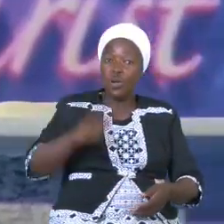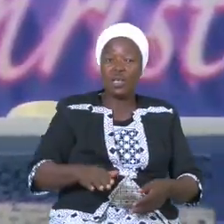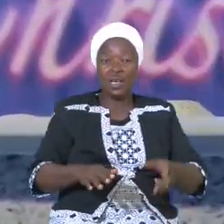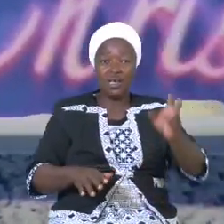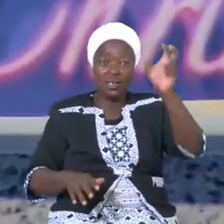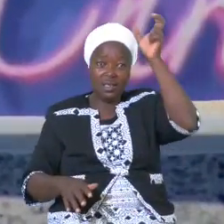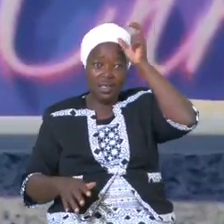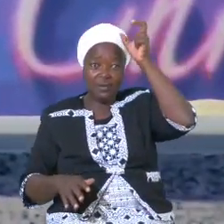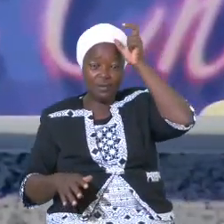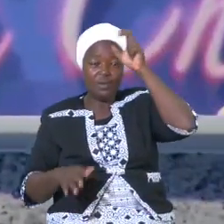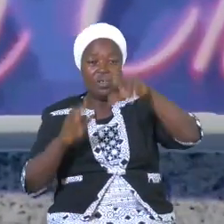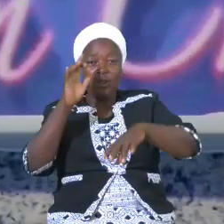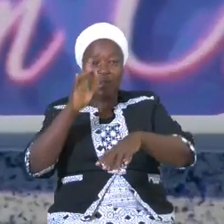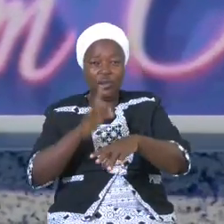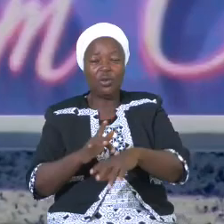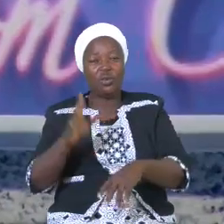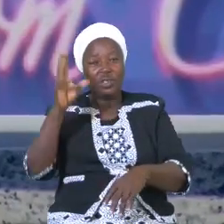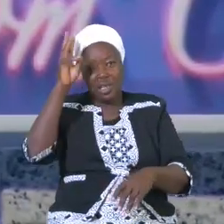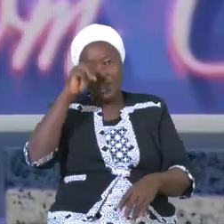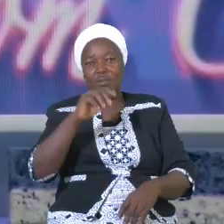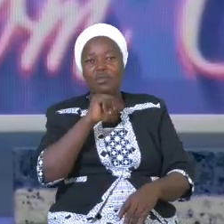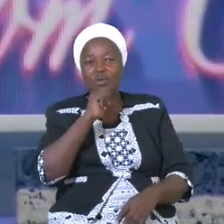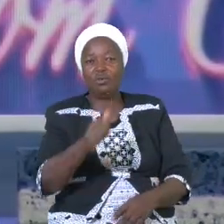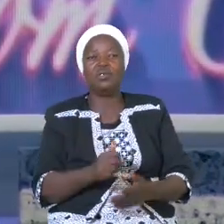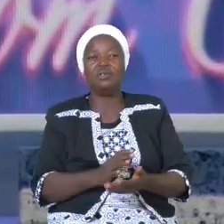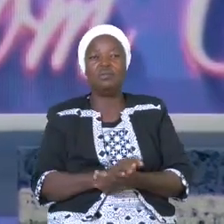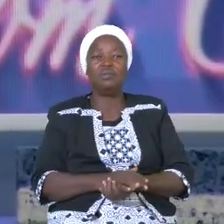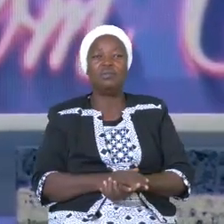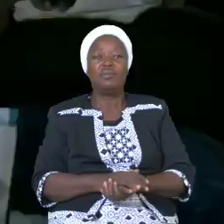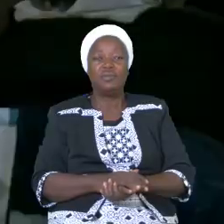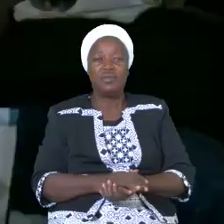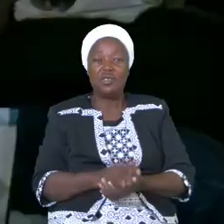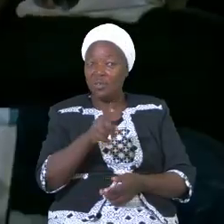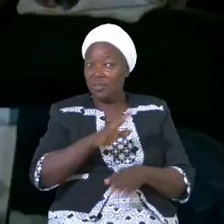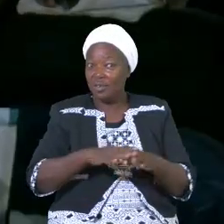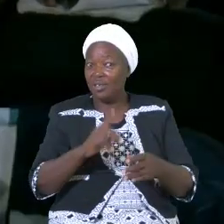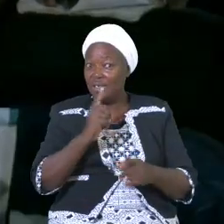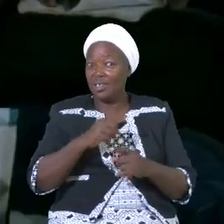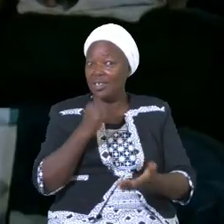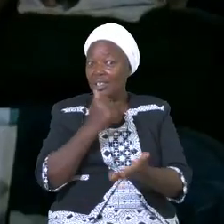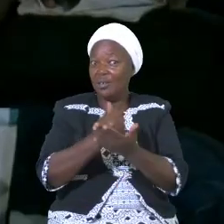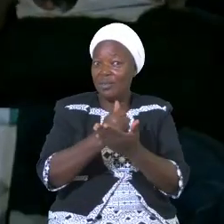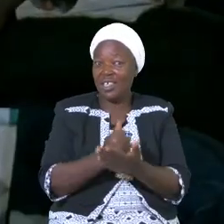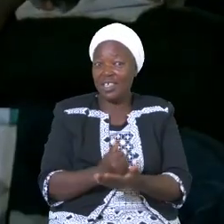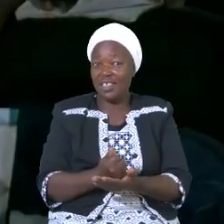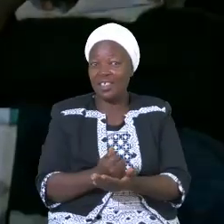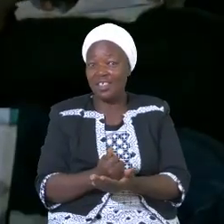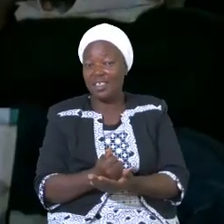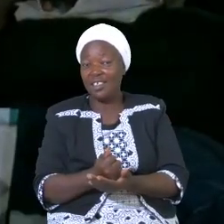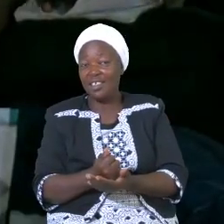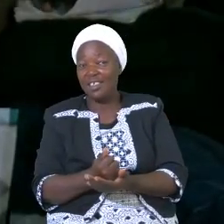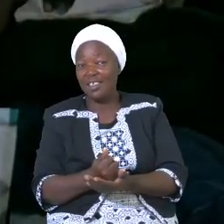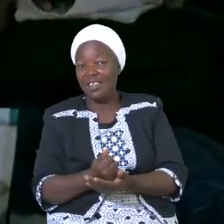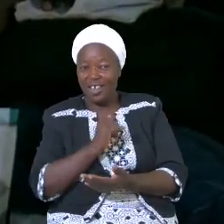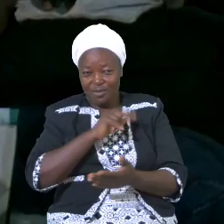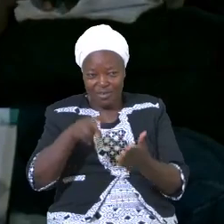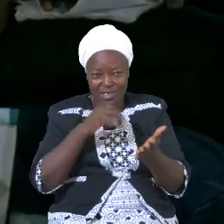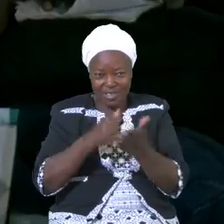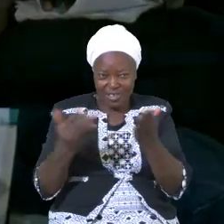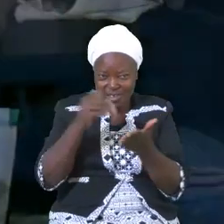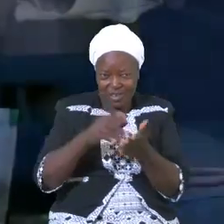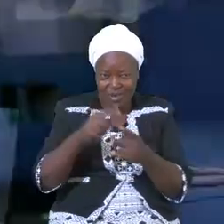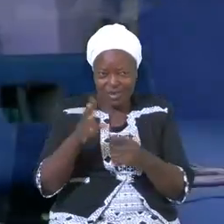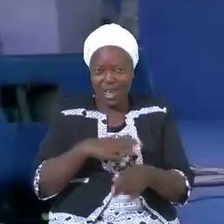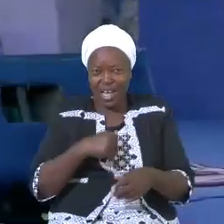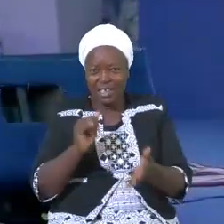touches him not you didn't hear that one i read it again to you and that